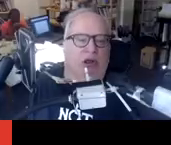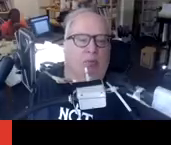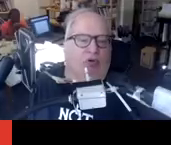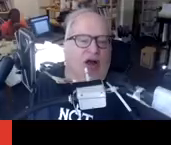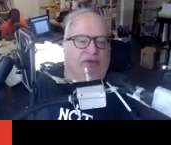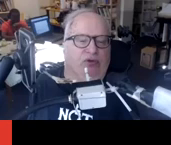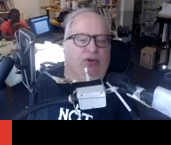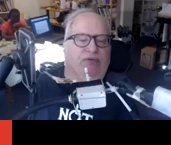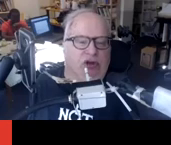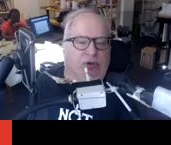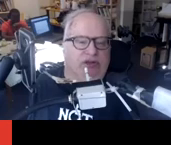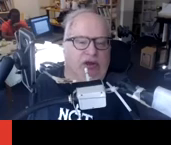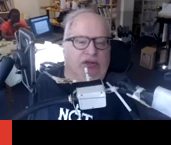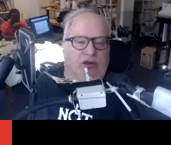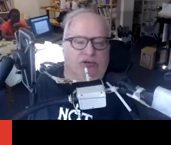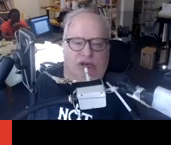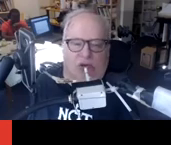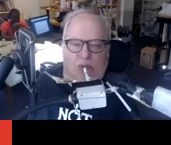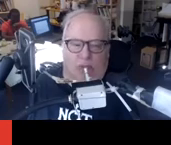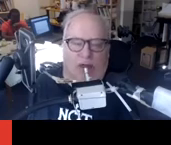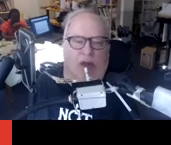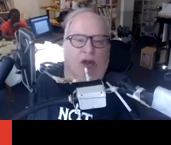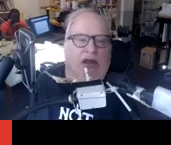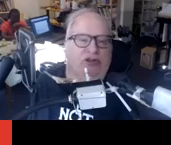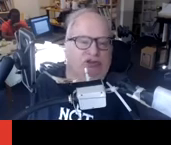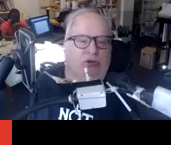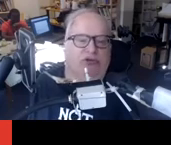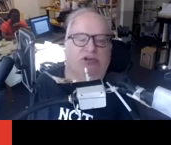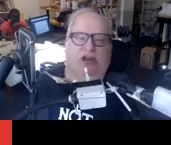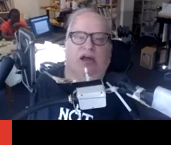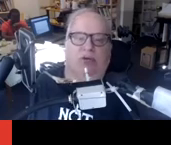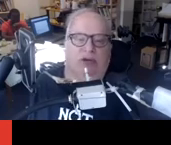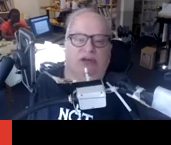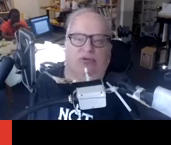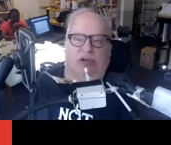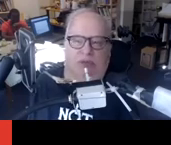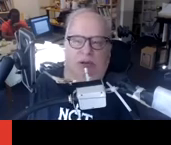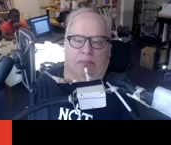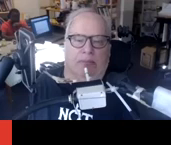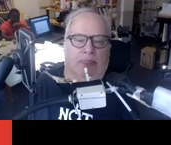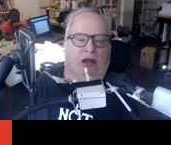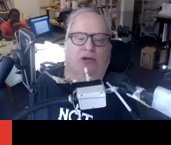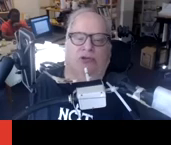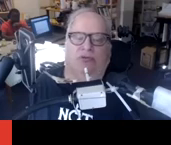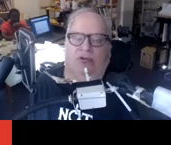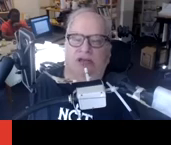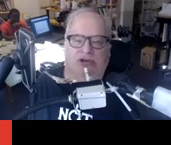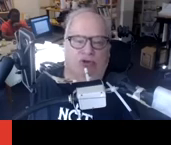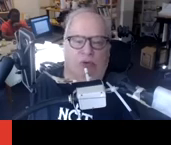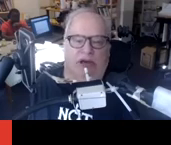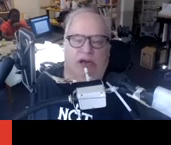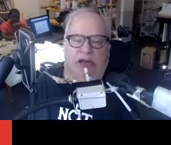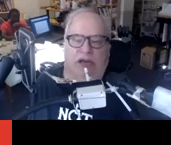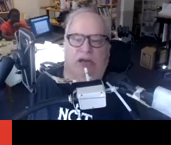broken, profit-driven U.S. healthcare system. Insurers decide who gets treatment. I lost two friends